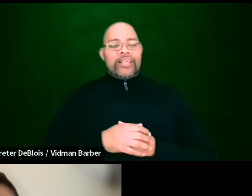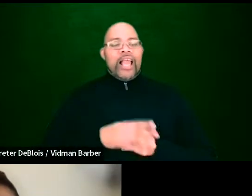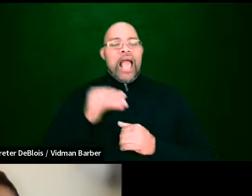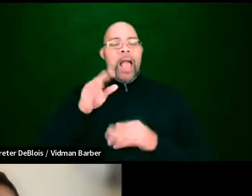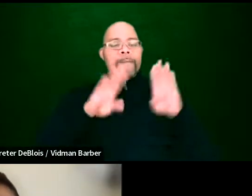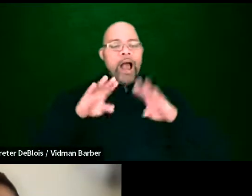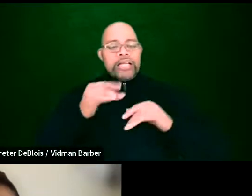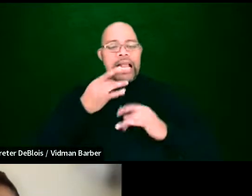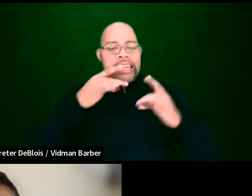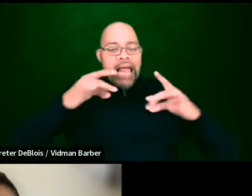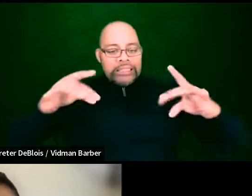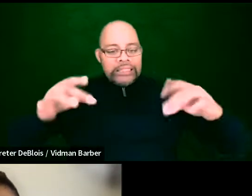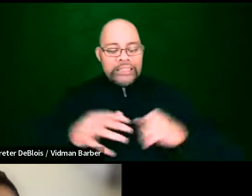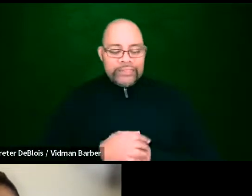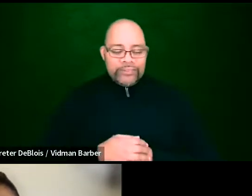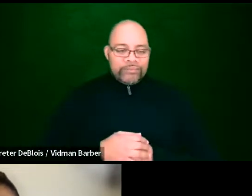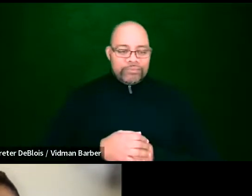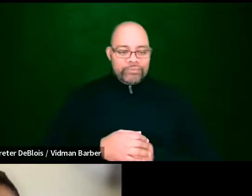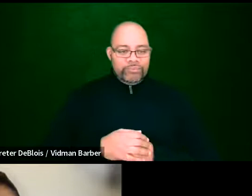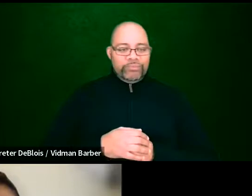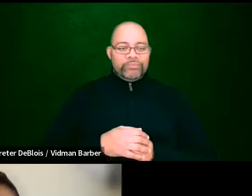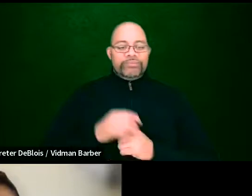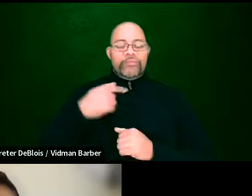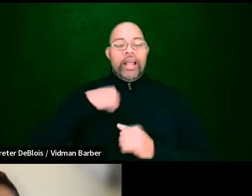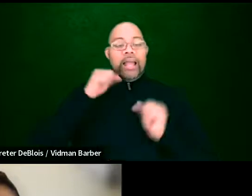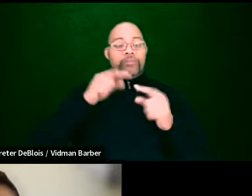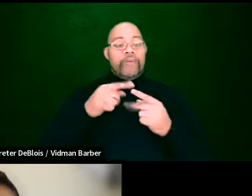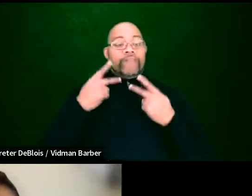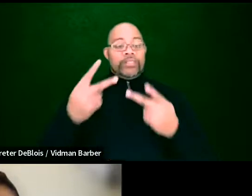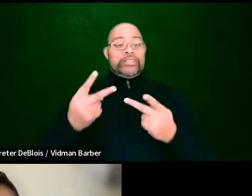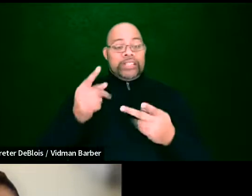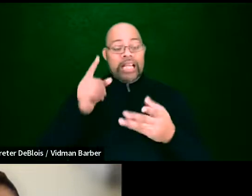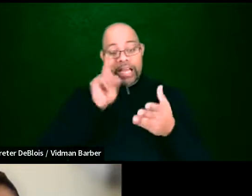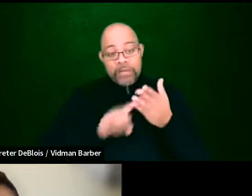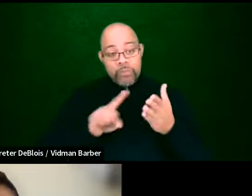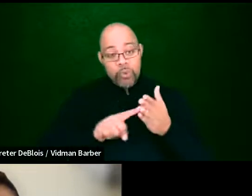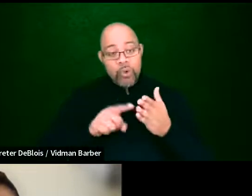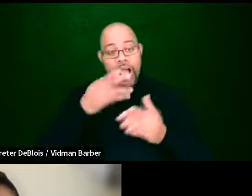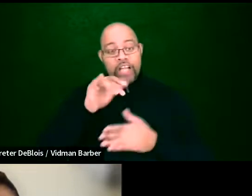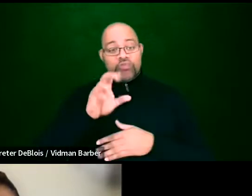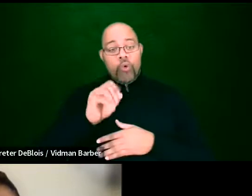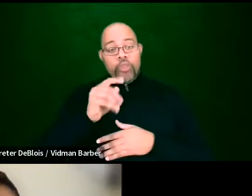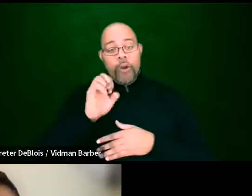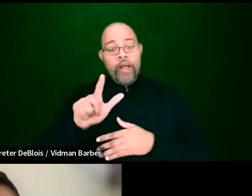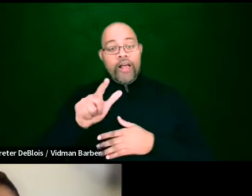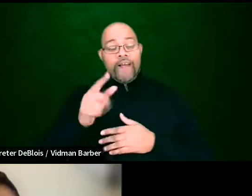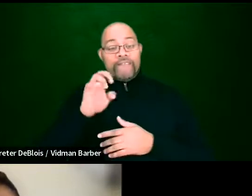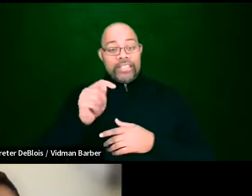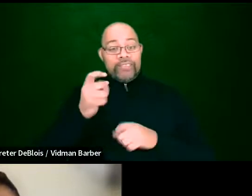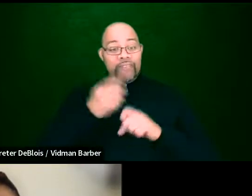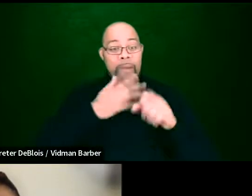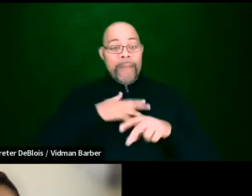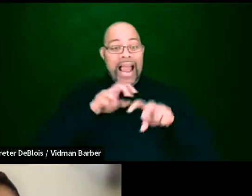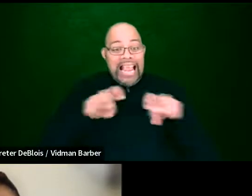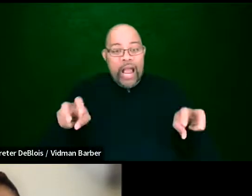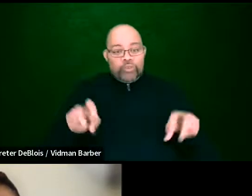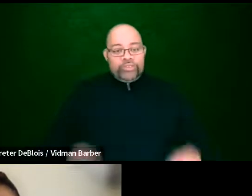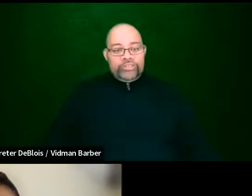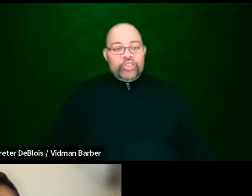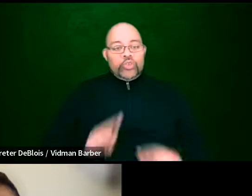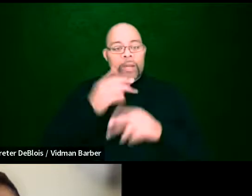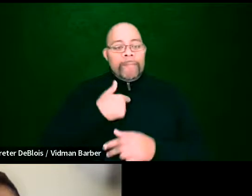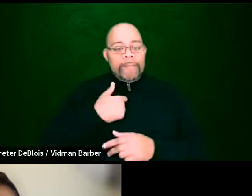And I was able to visit and explore a hydrothermal vent from my couch using